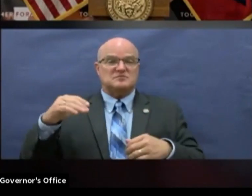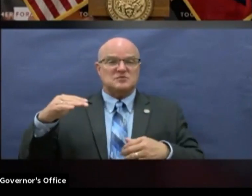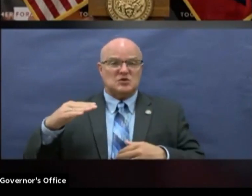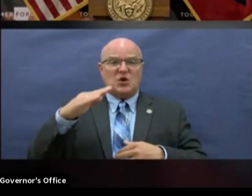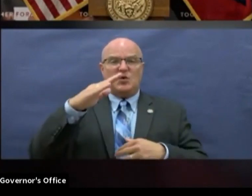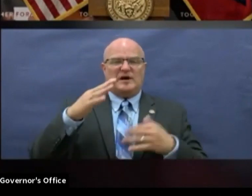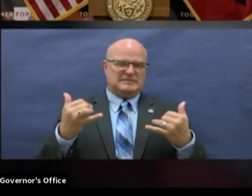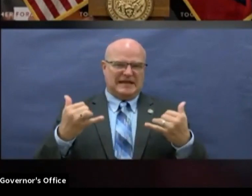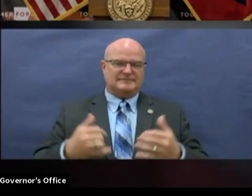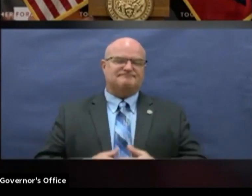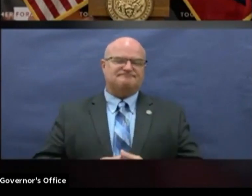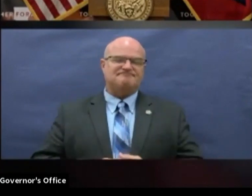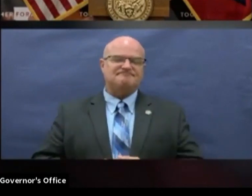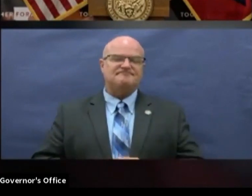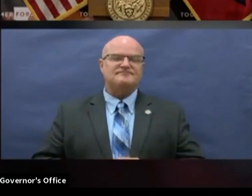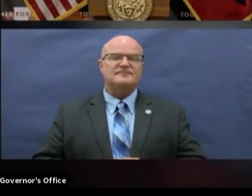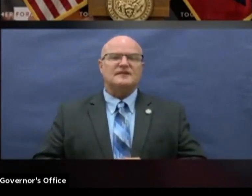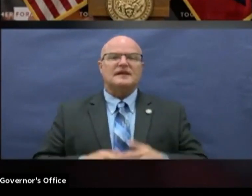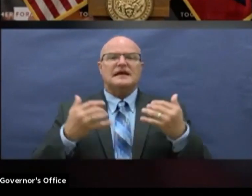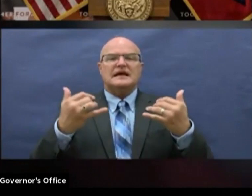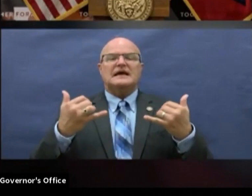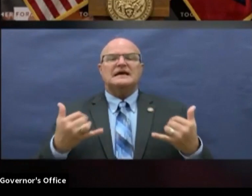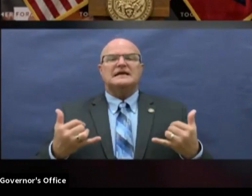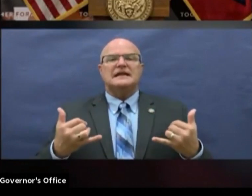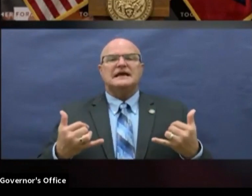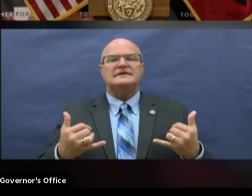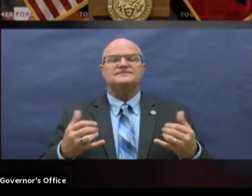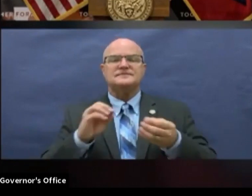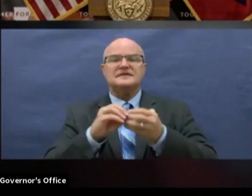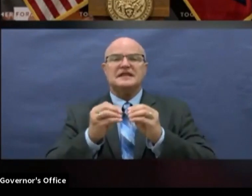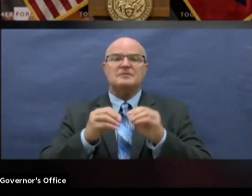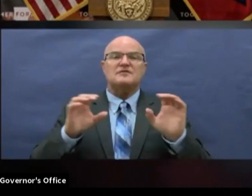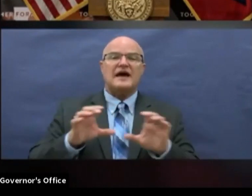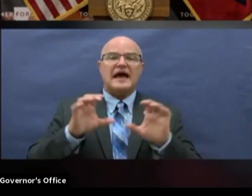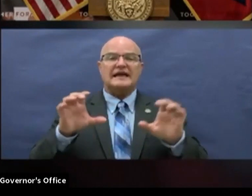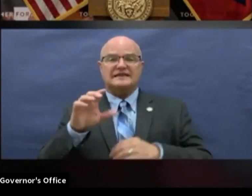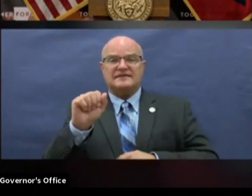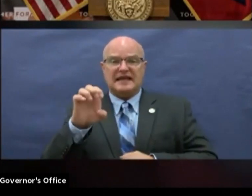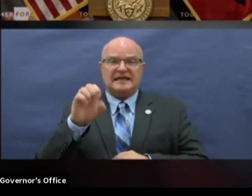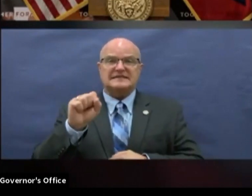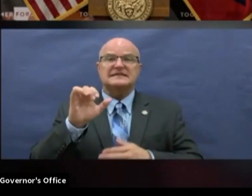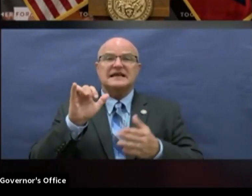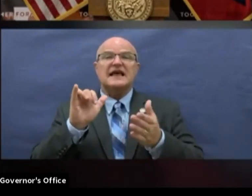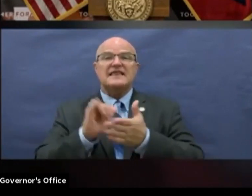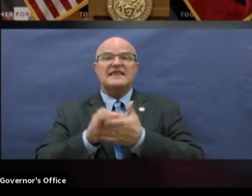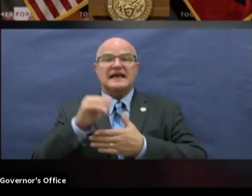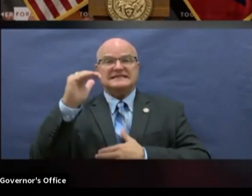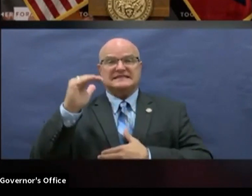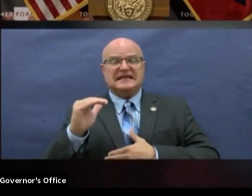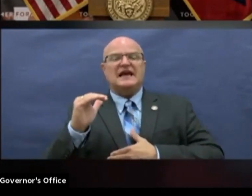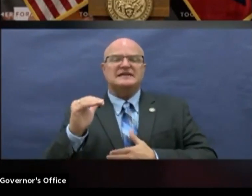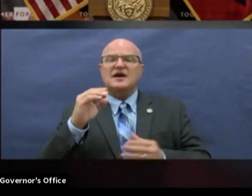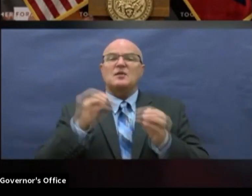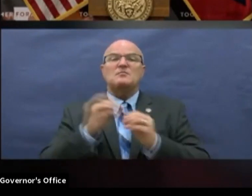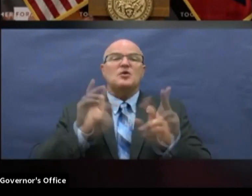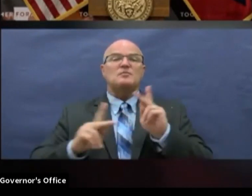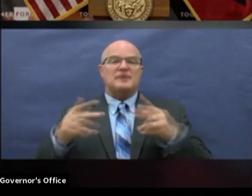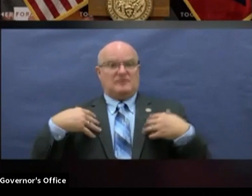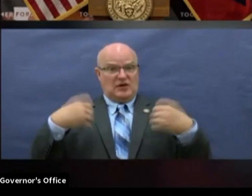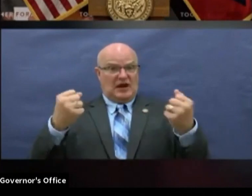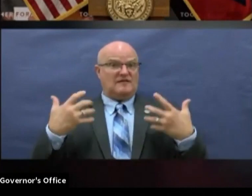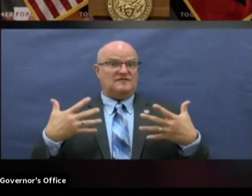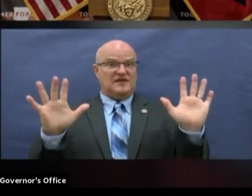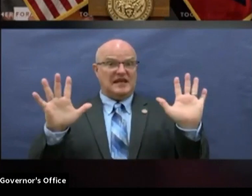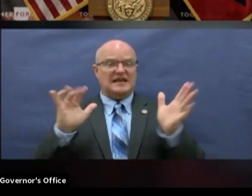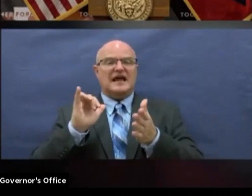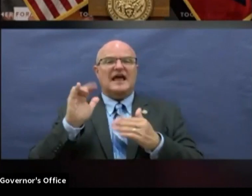they are now. And then if you look on the number of active cases, that is down, which means more people have recovered than